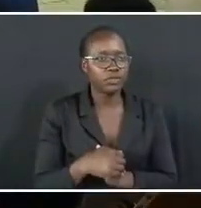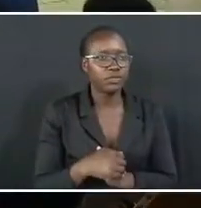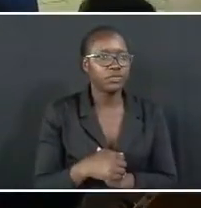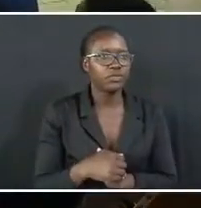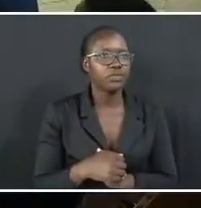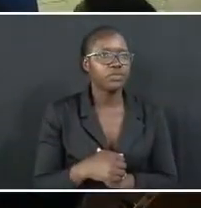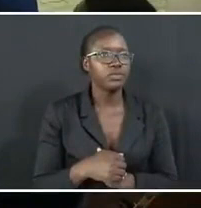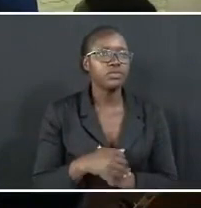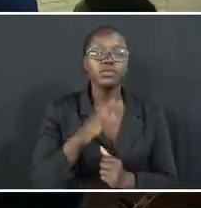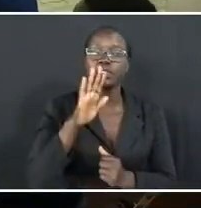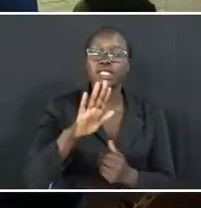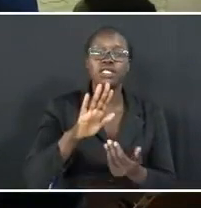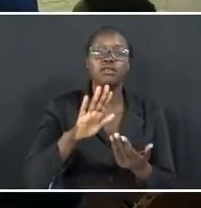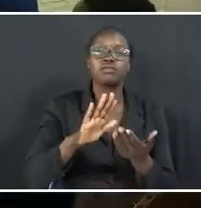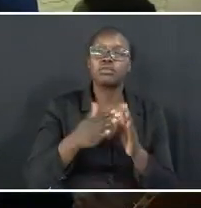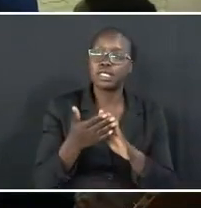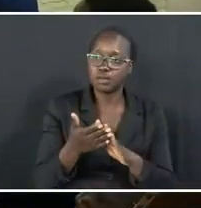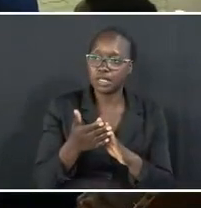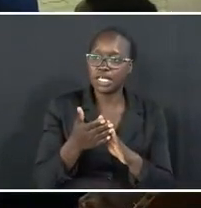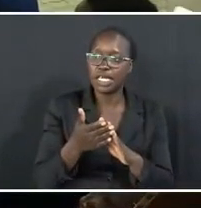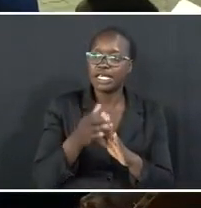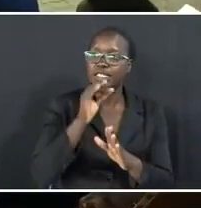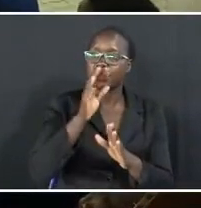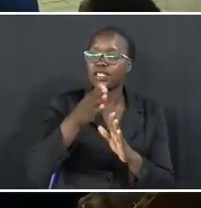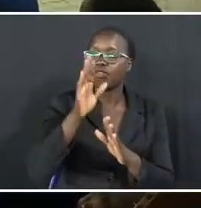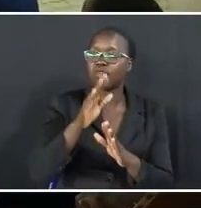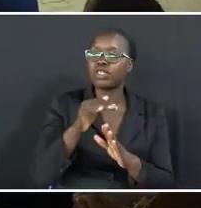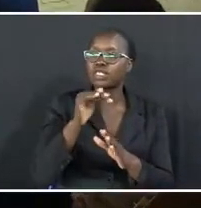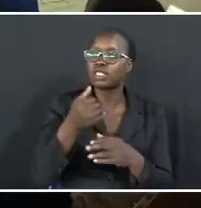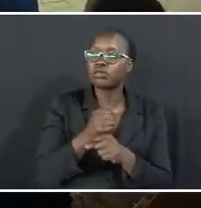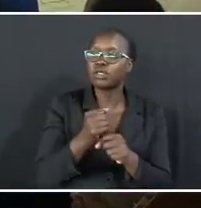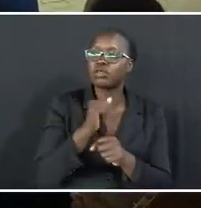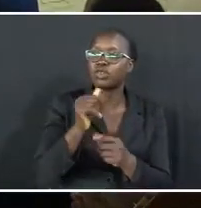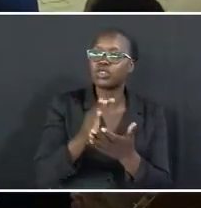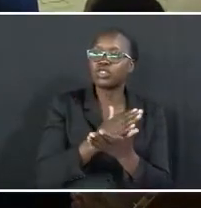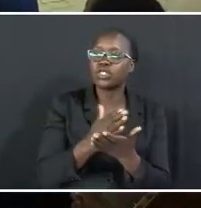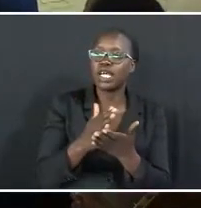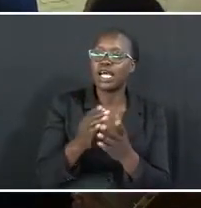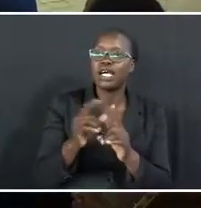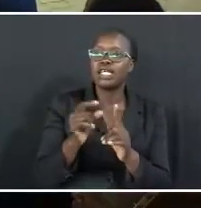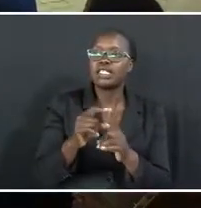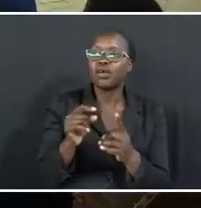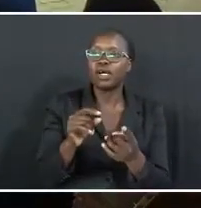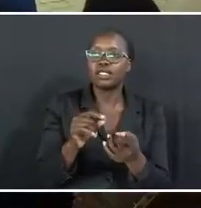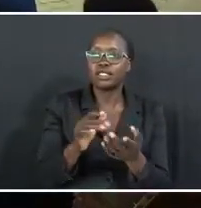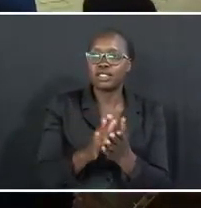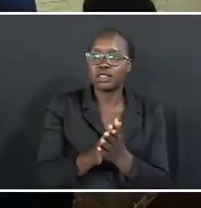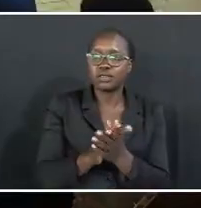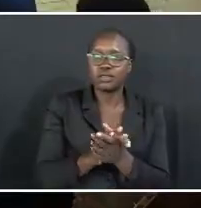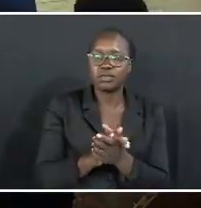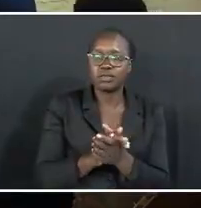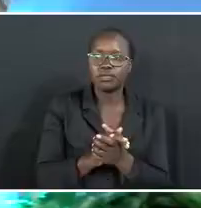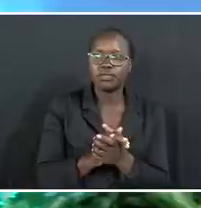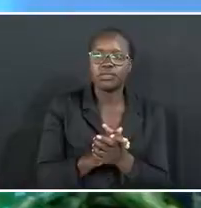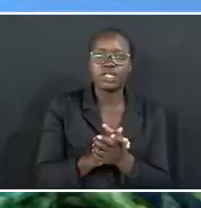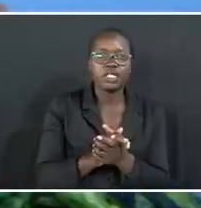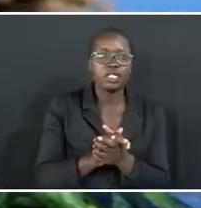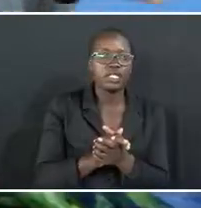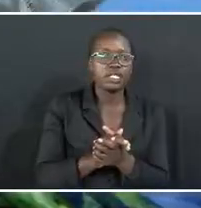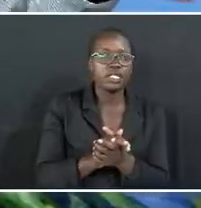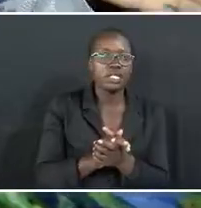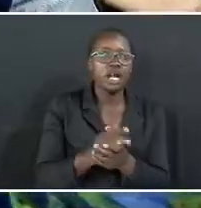And him being the Son of God did not make him not share the word. Him being the Son of God did not make